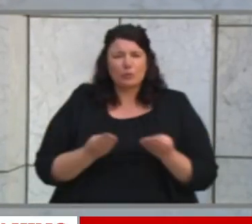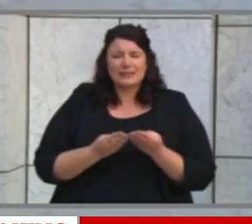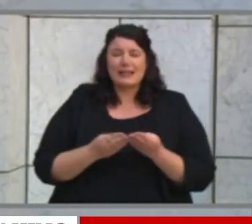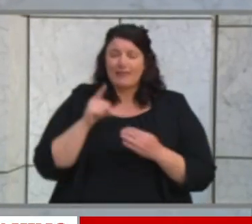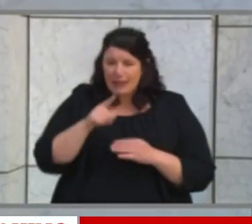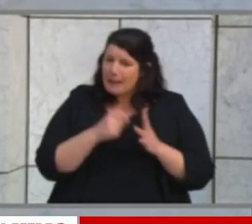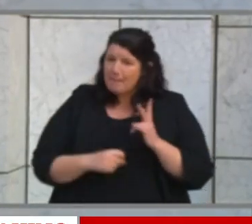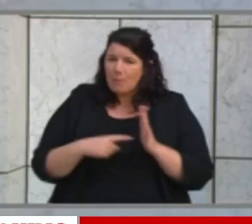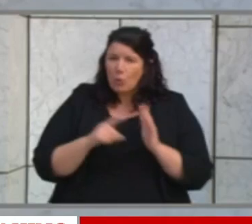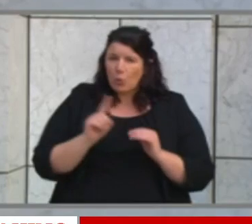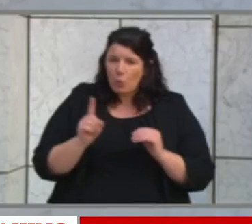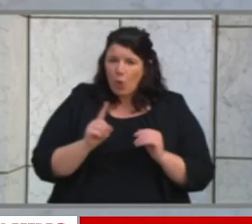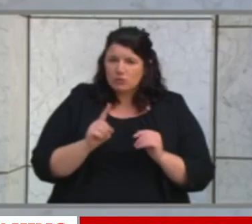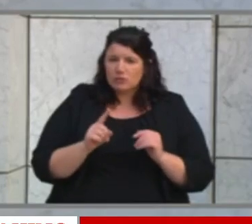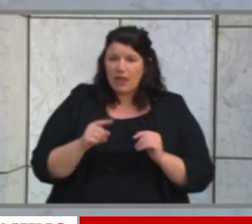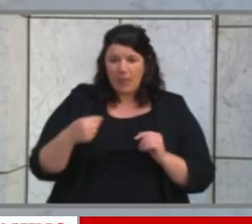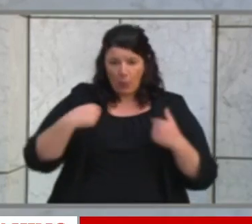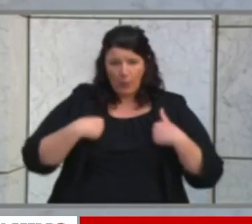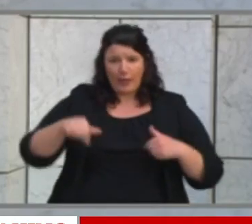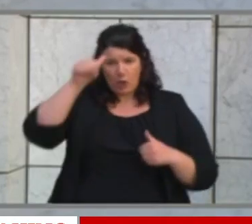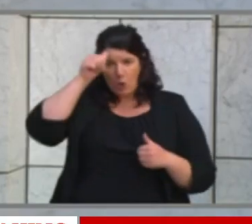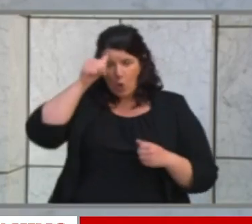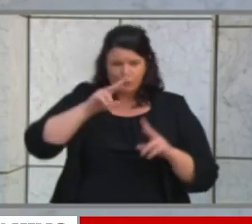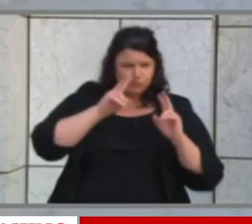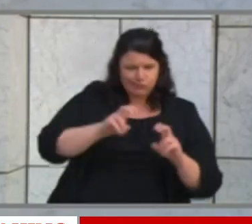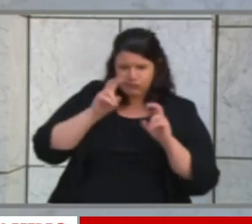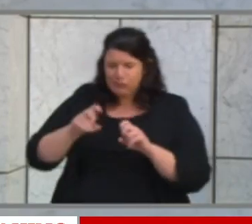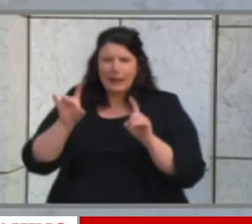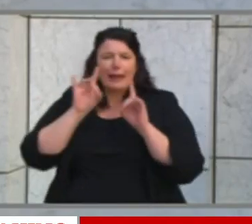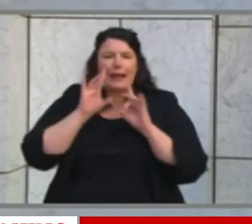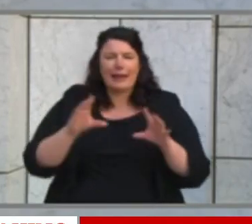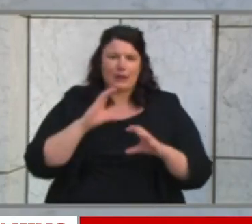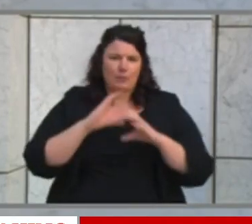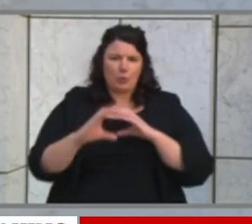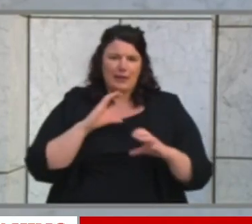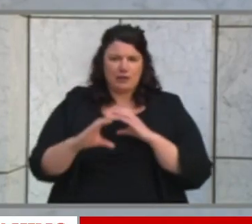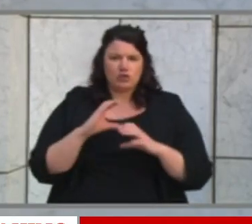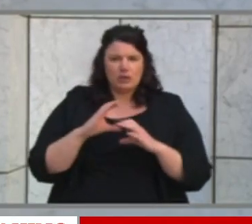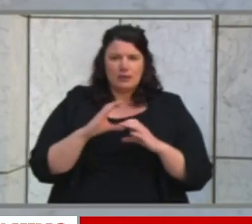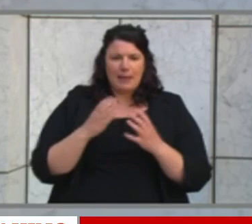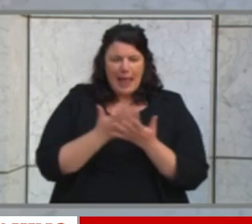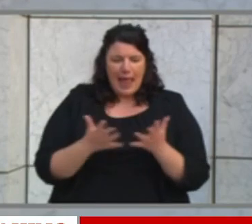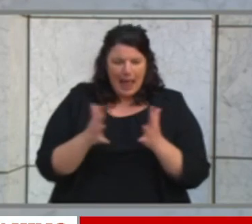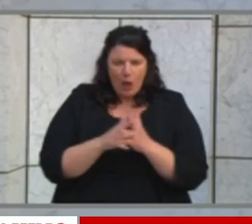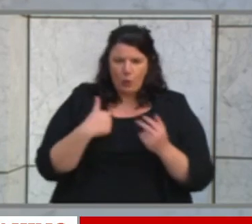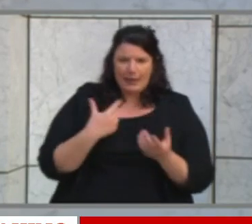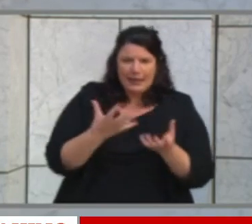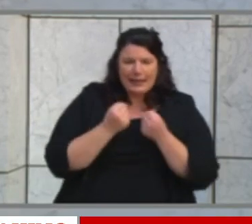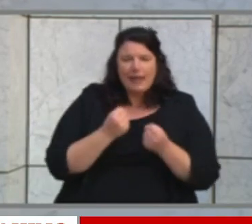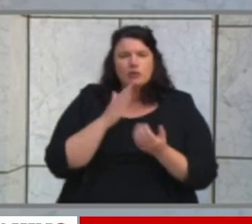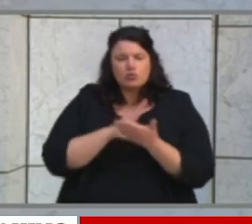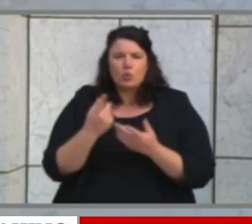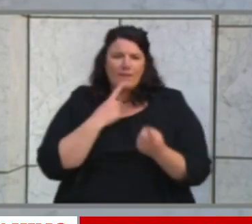it's important for public health globally that there is a transparency in the way that you can get access to this